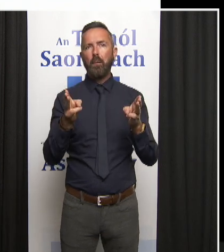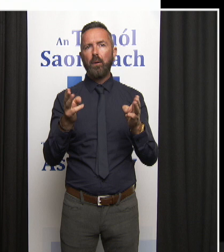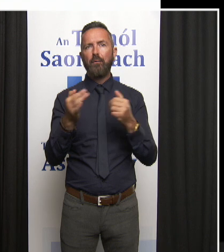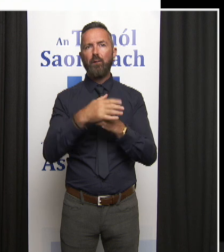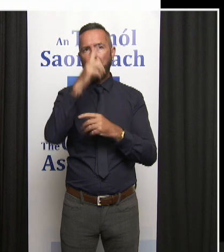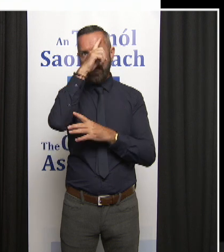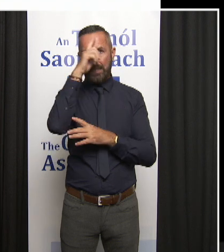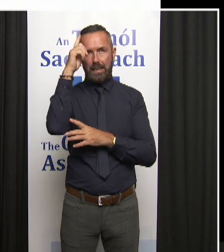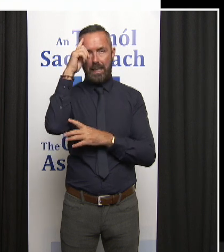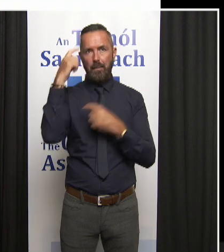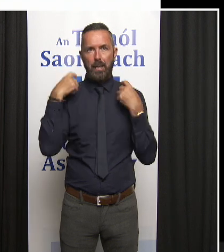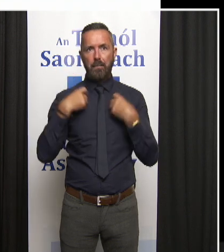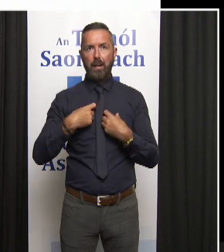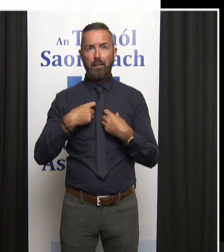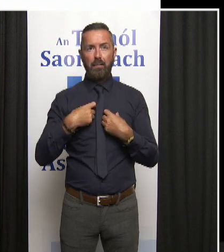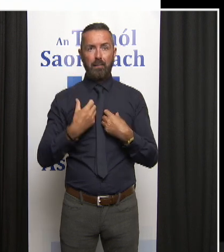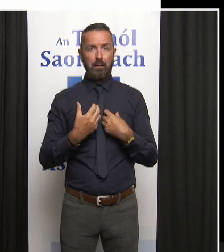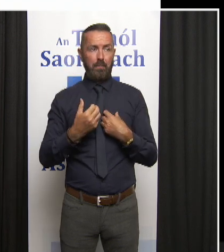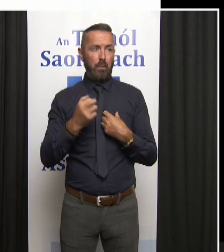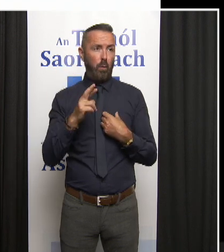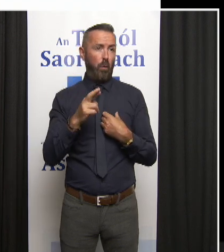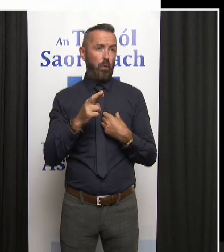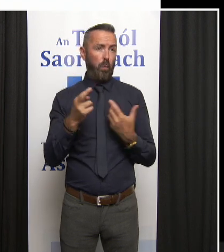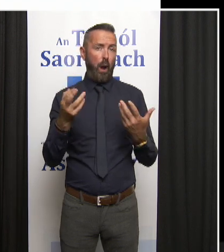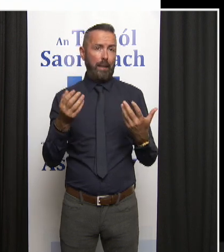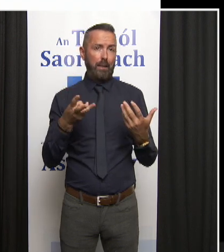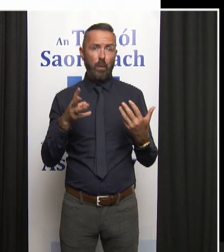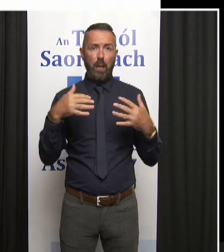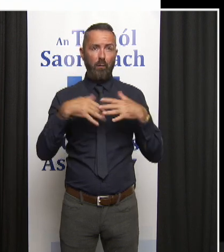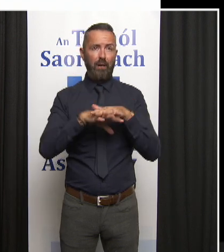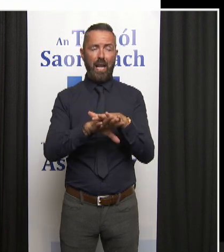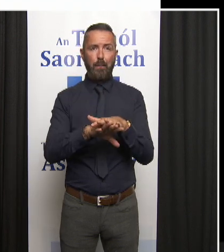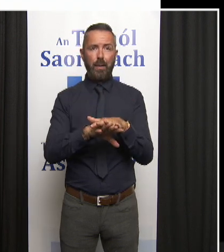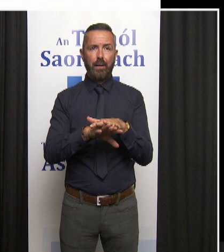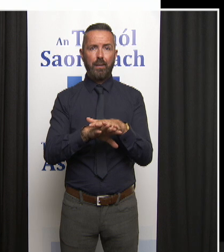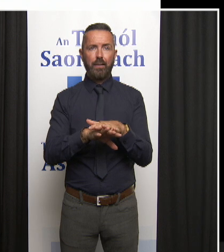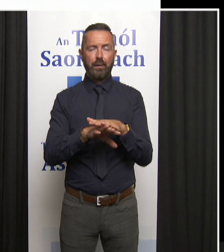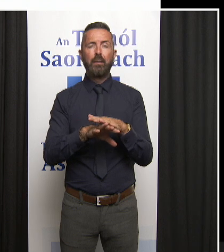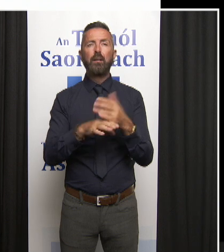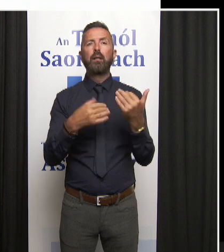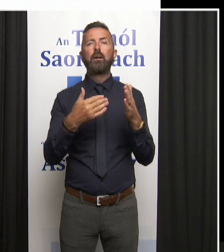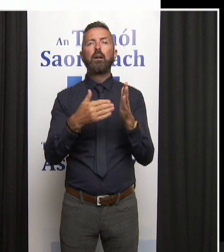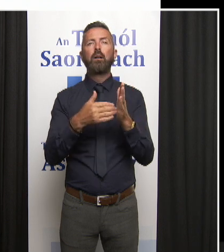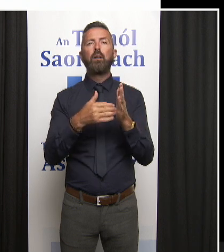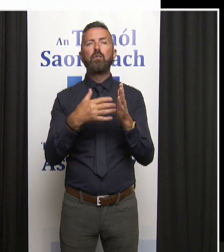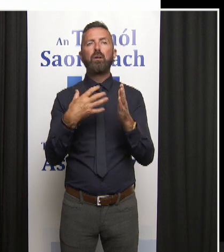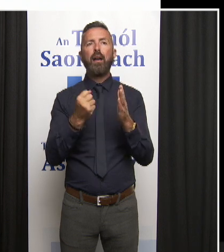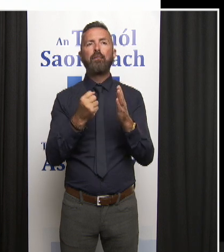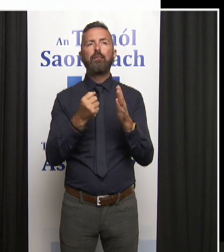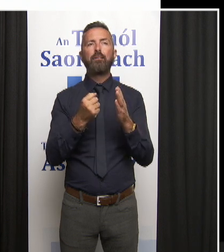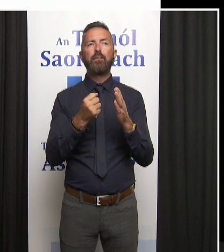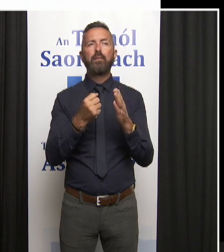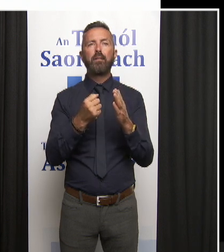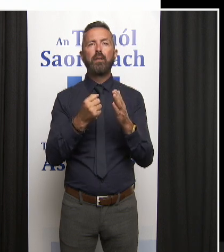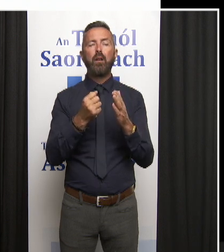mayors, because it would overlap otherwise. There were two things in particular. I think we thought that having the group in yellow would be